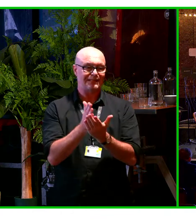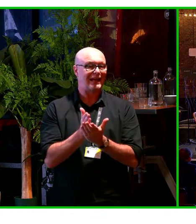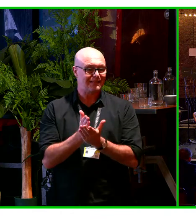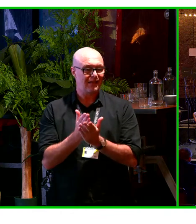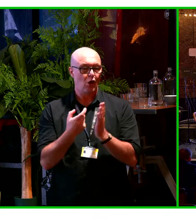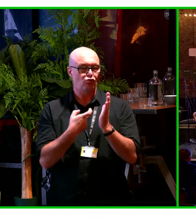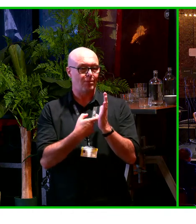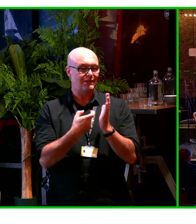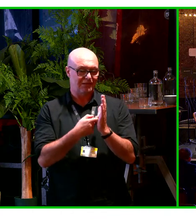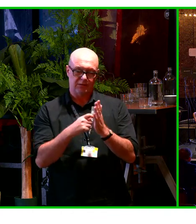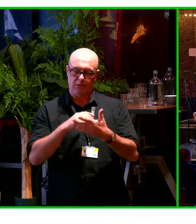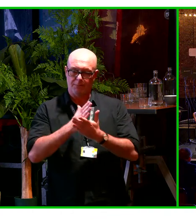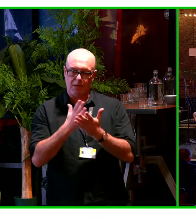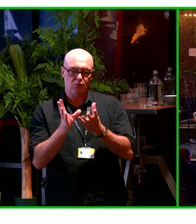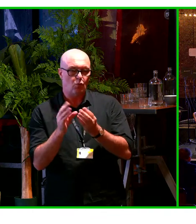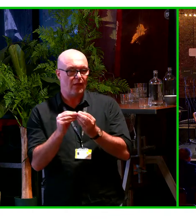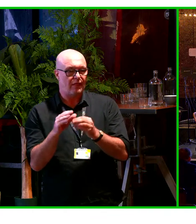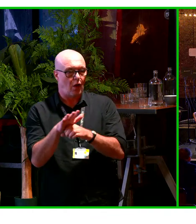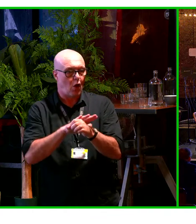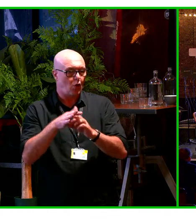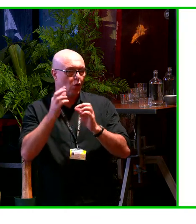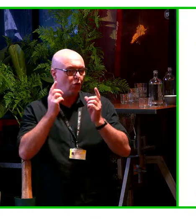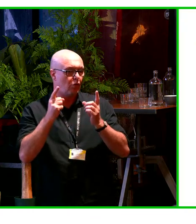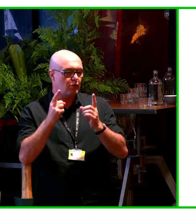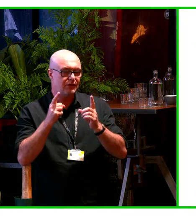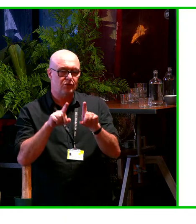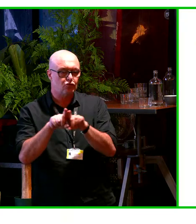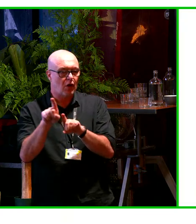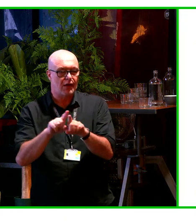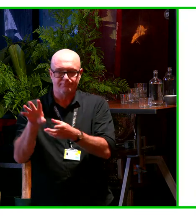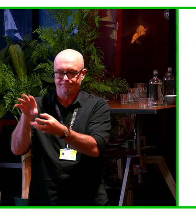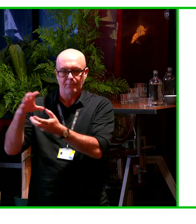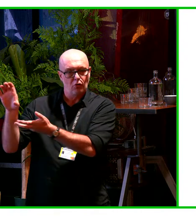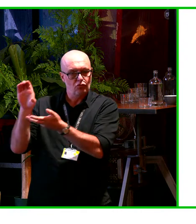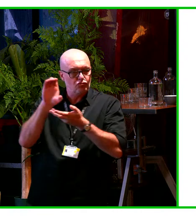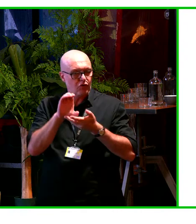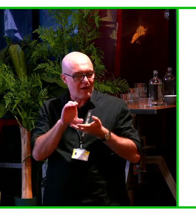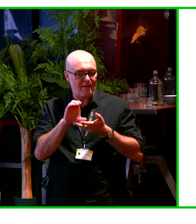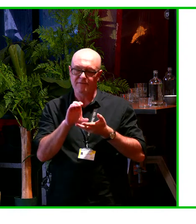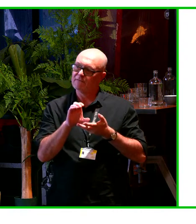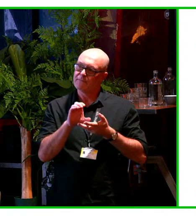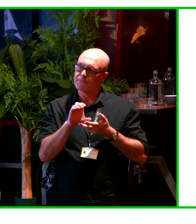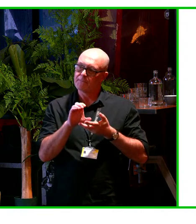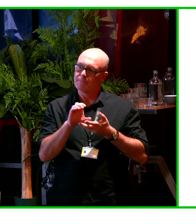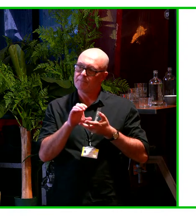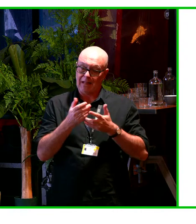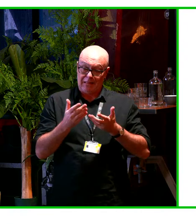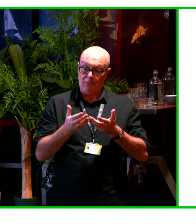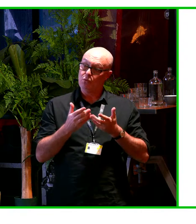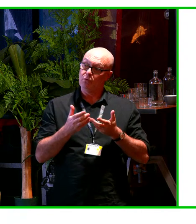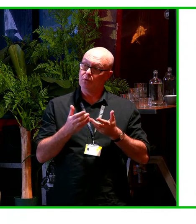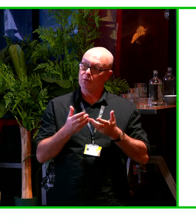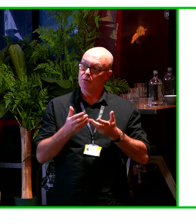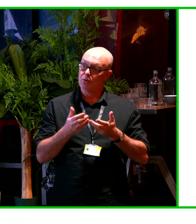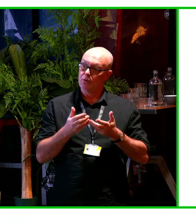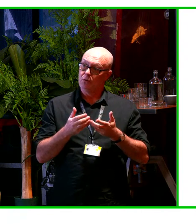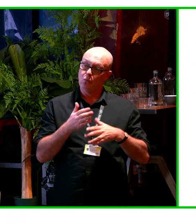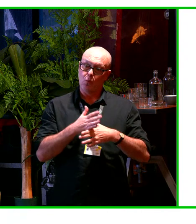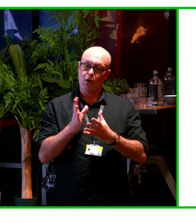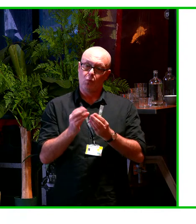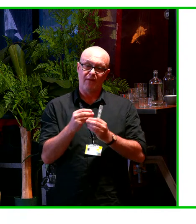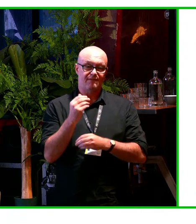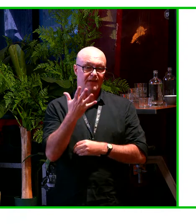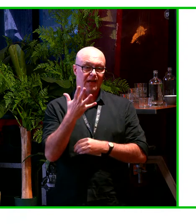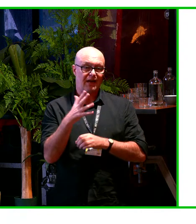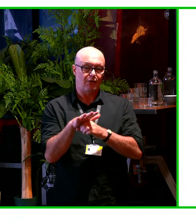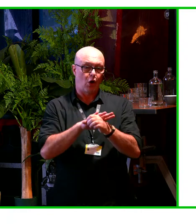authorities mainly to secure grant funding and then work as a turnkey delivery partner. At present, we're working with five local authorities to save